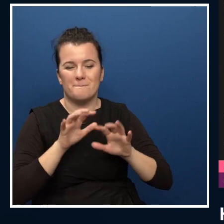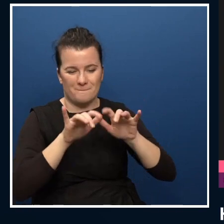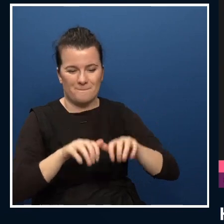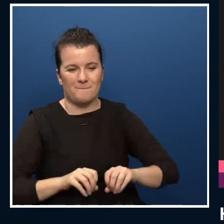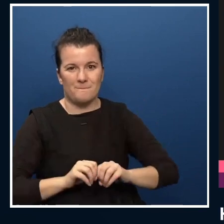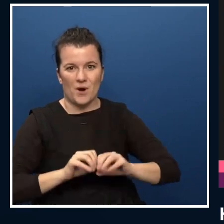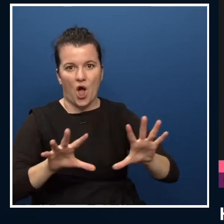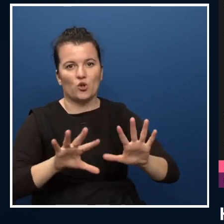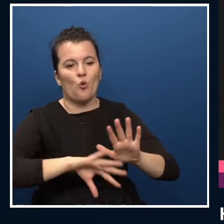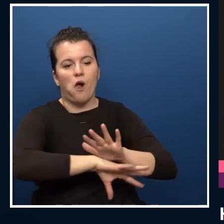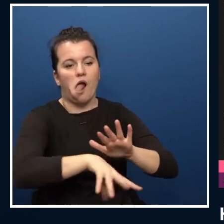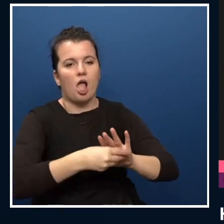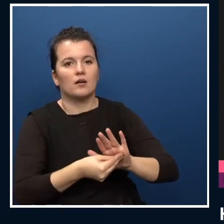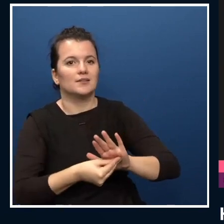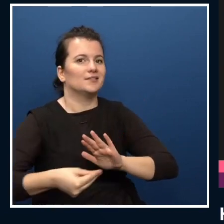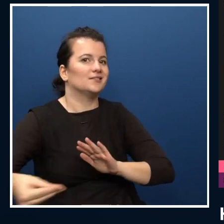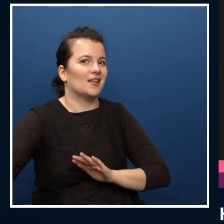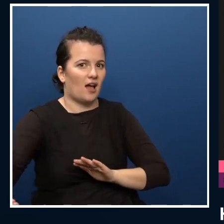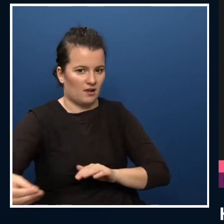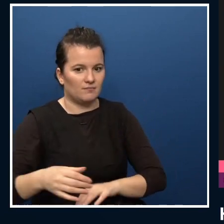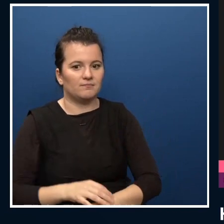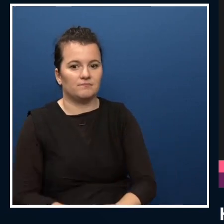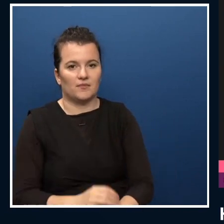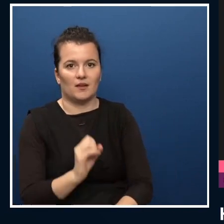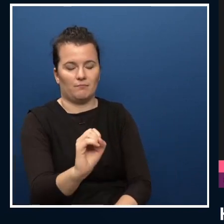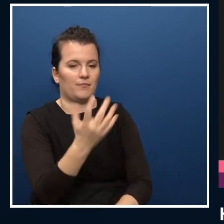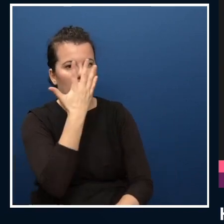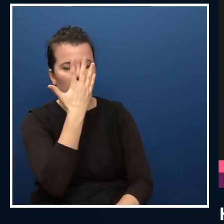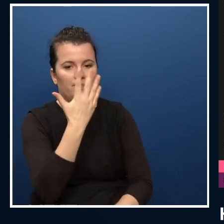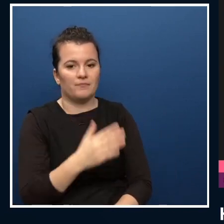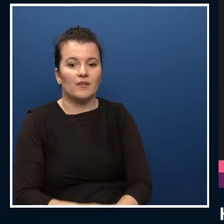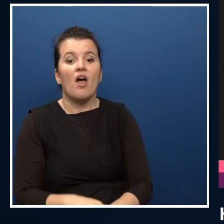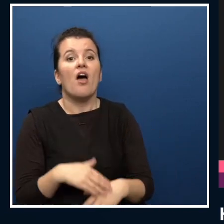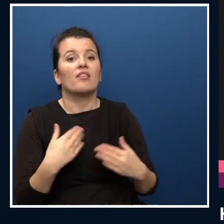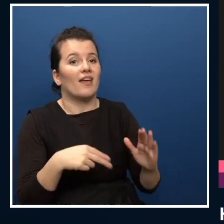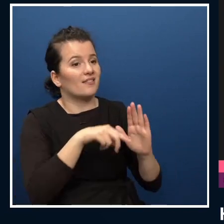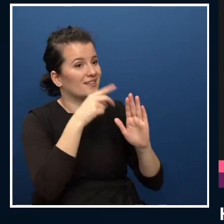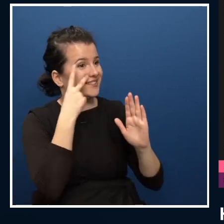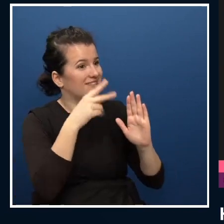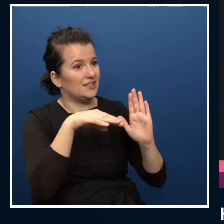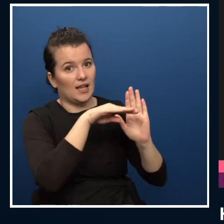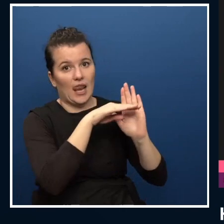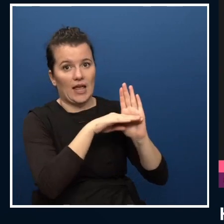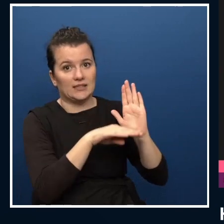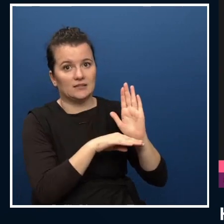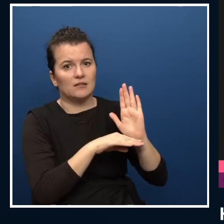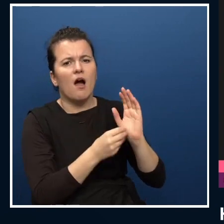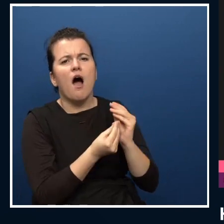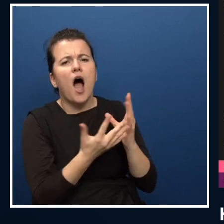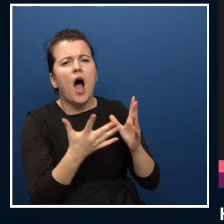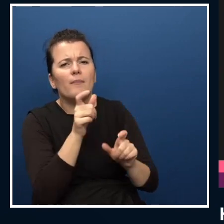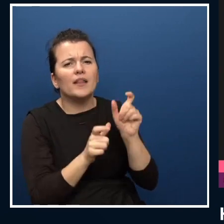of websites that have stolen my blog and reblogged it. So here in the IIS